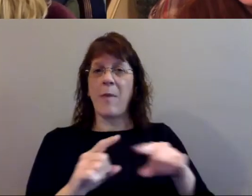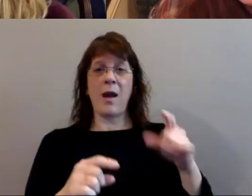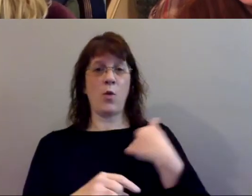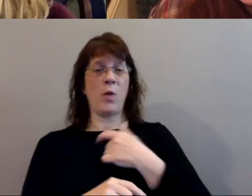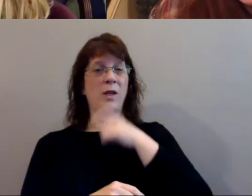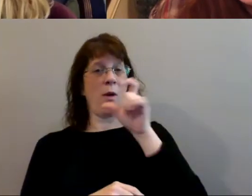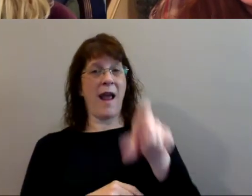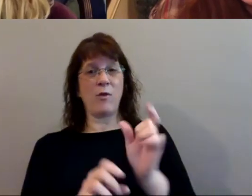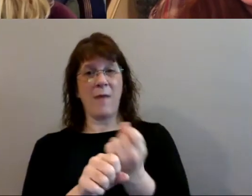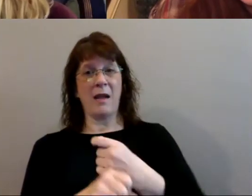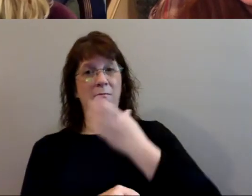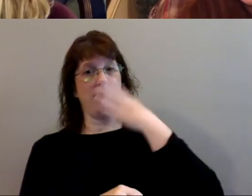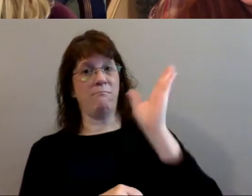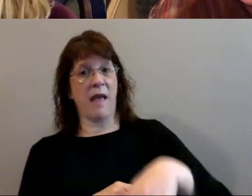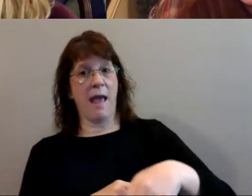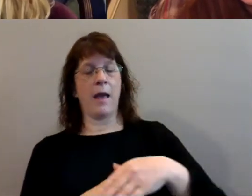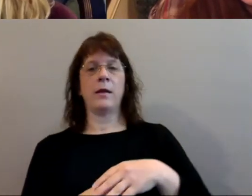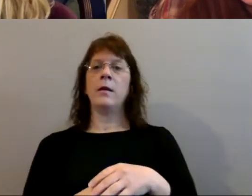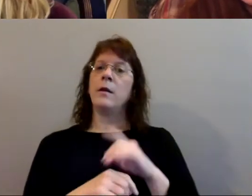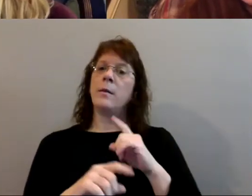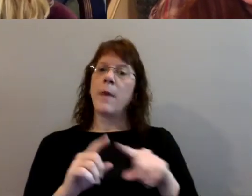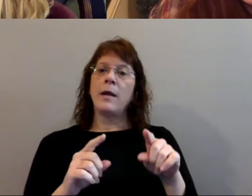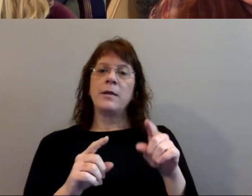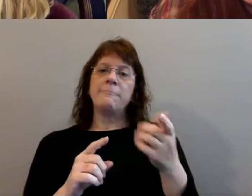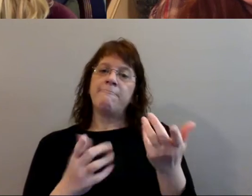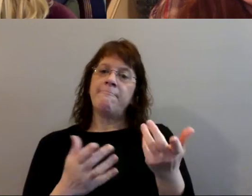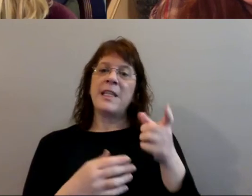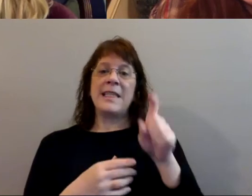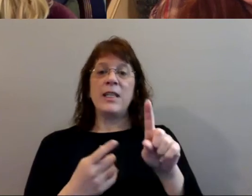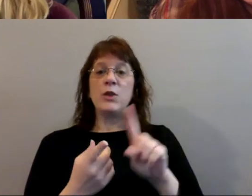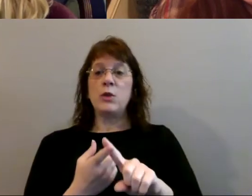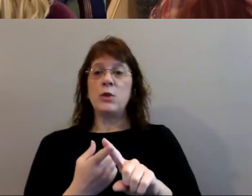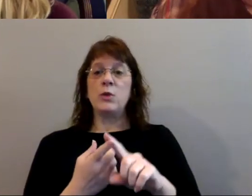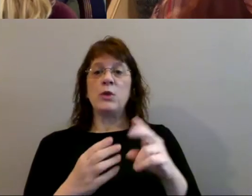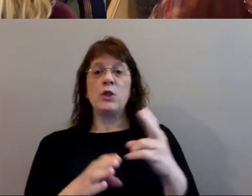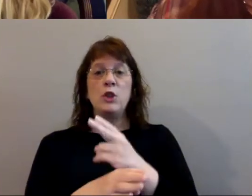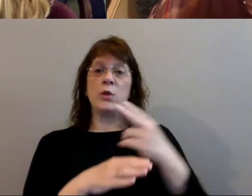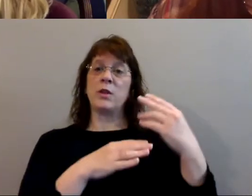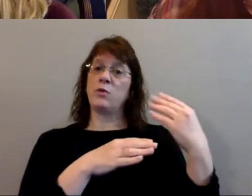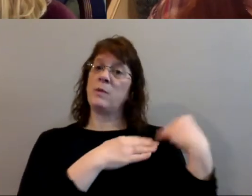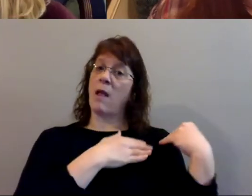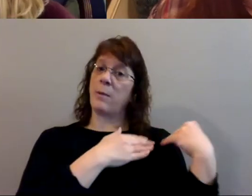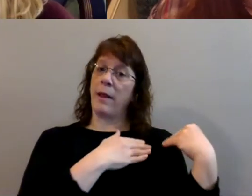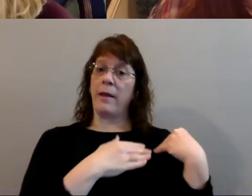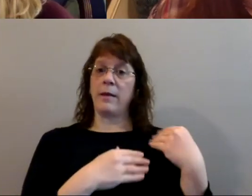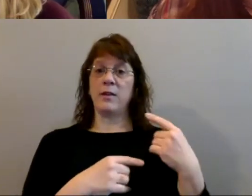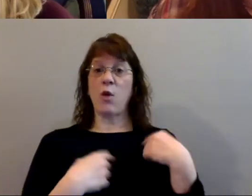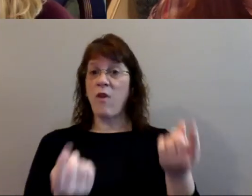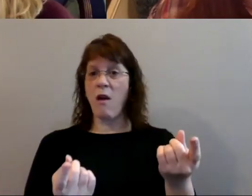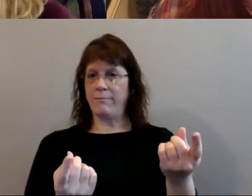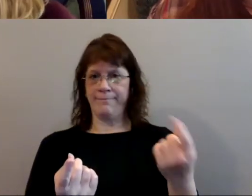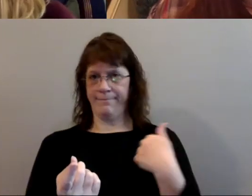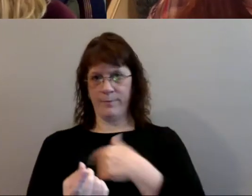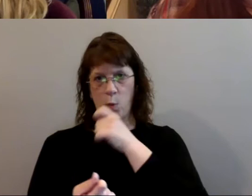so bad. I think it's a matter of just using it responsibly, and thus far we haven't.